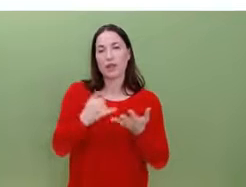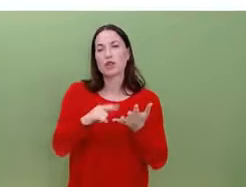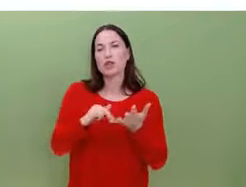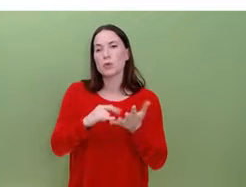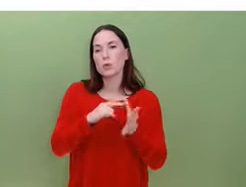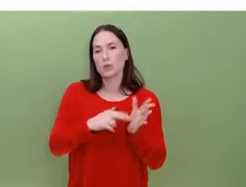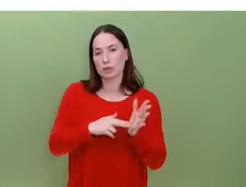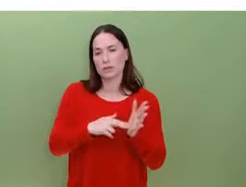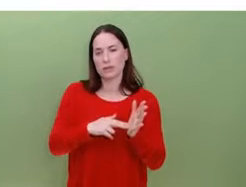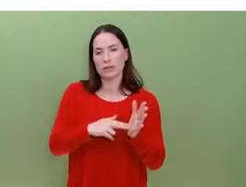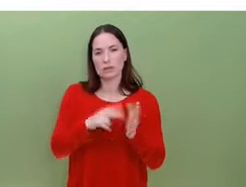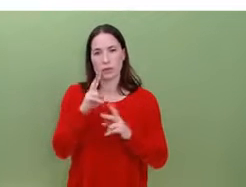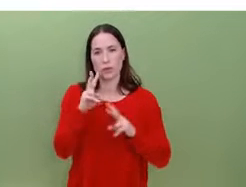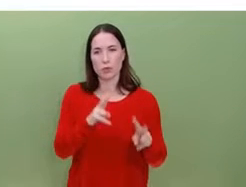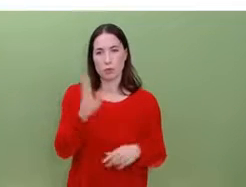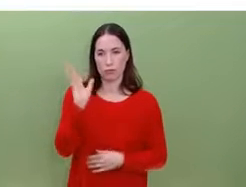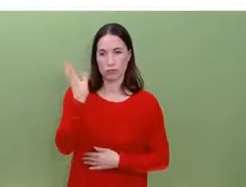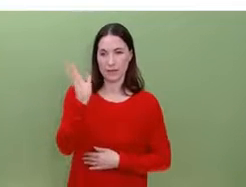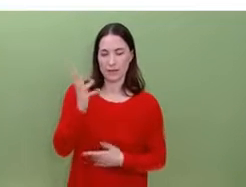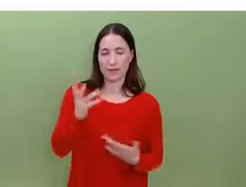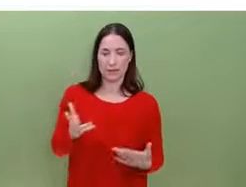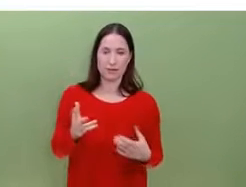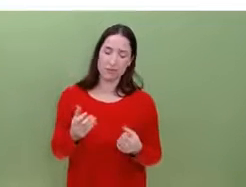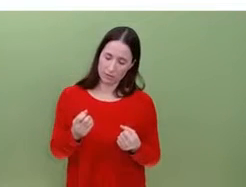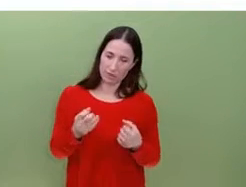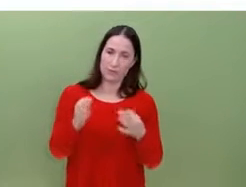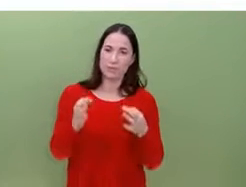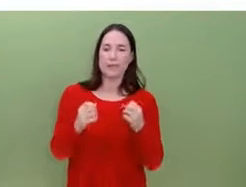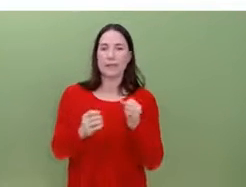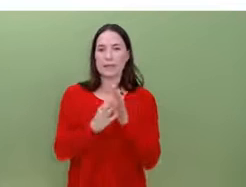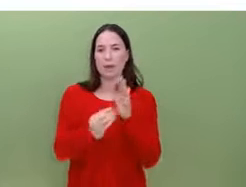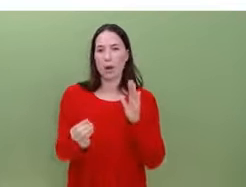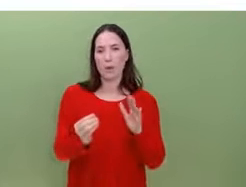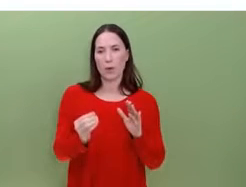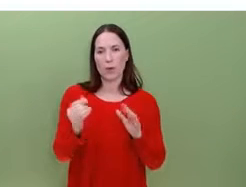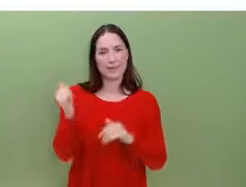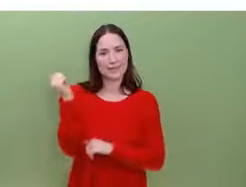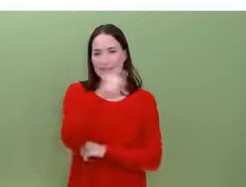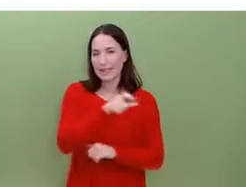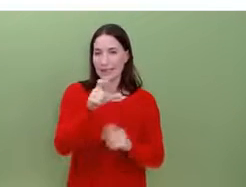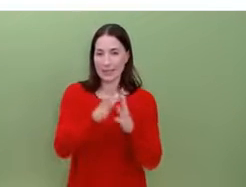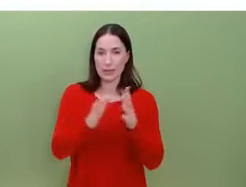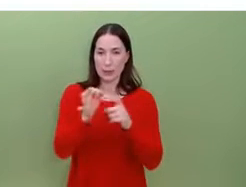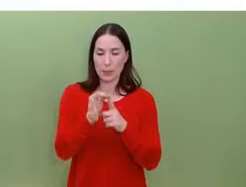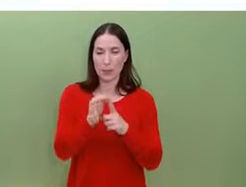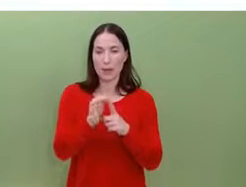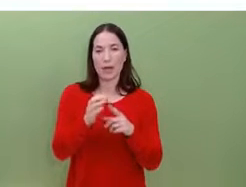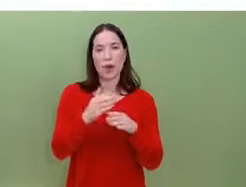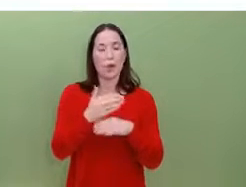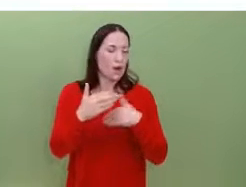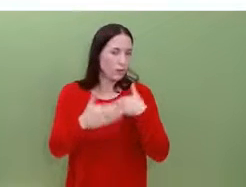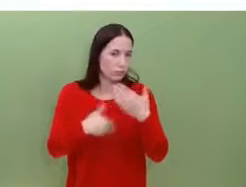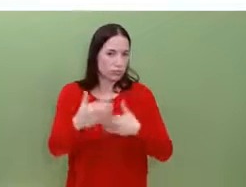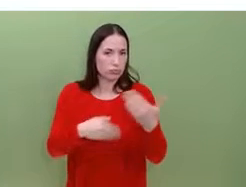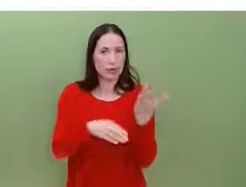is a prime example of a talented CWP who's worked through to a senior role, who's